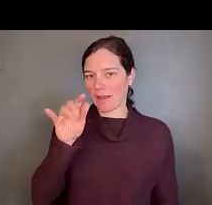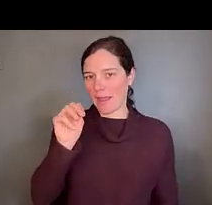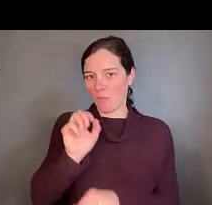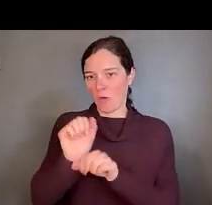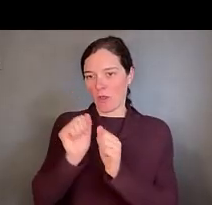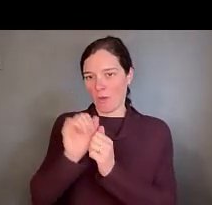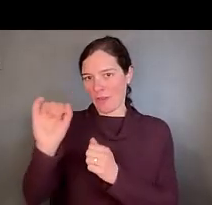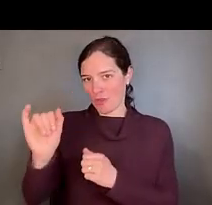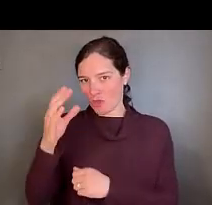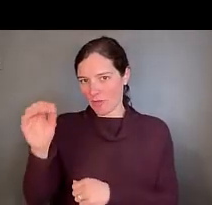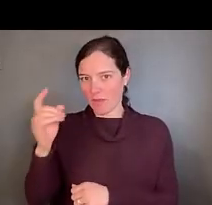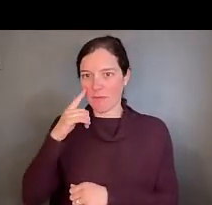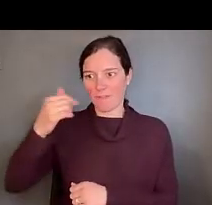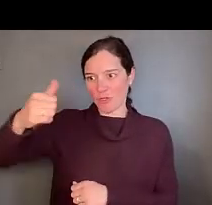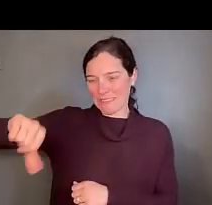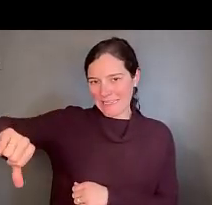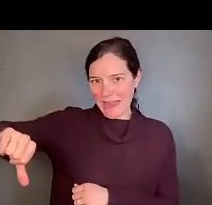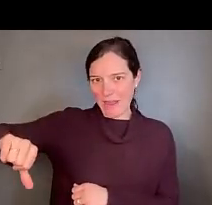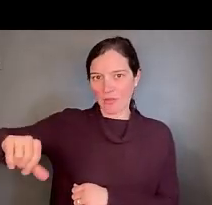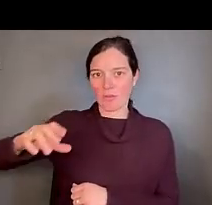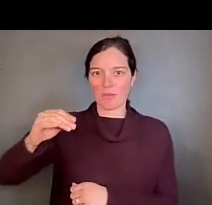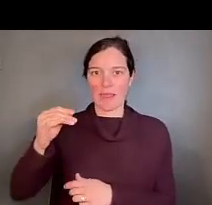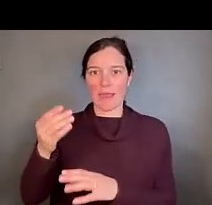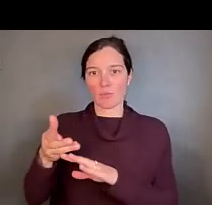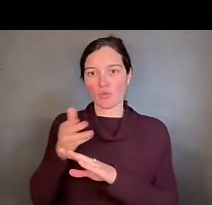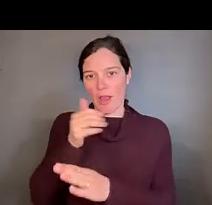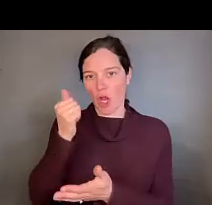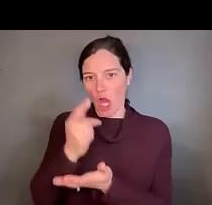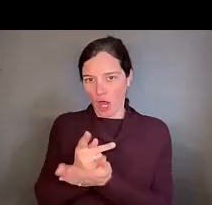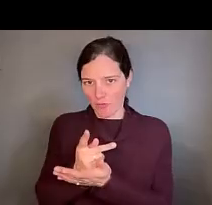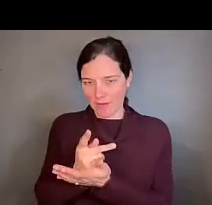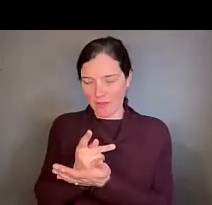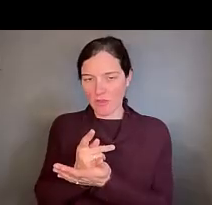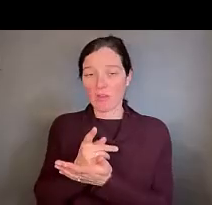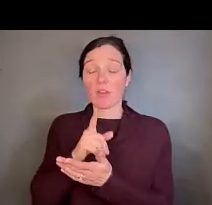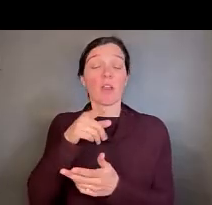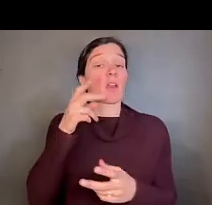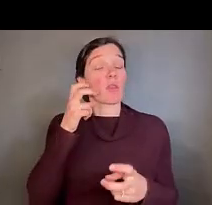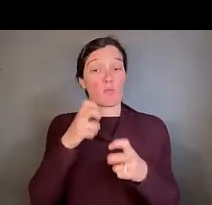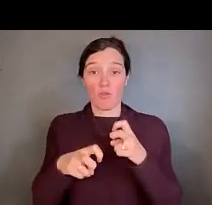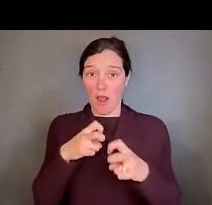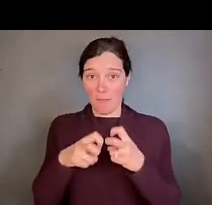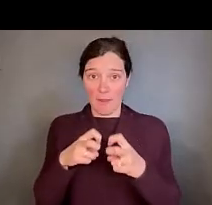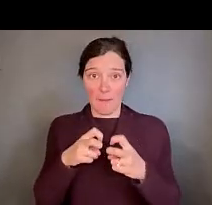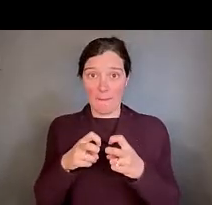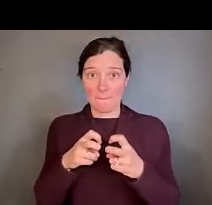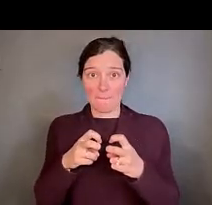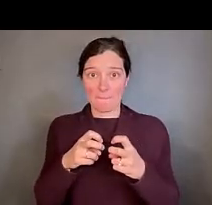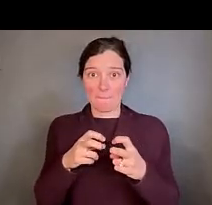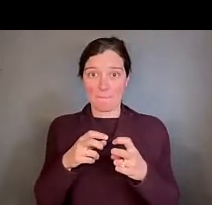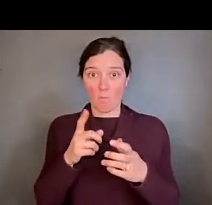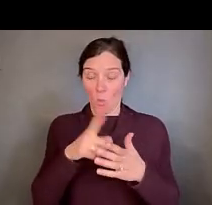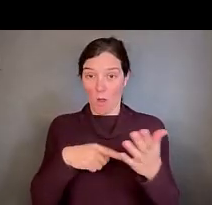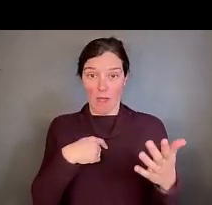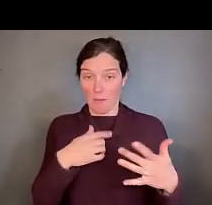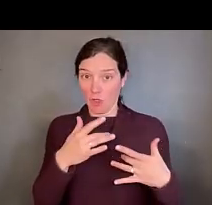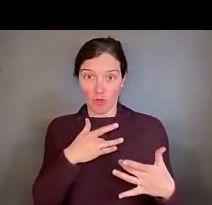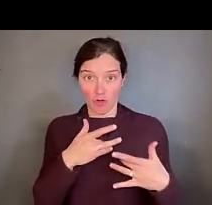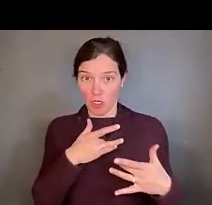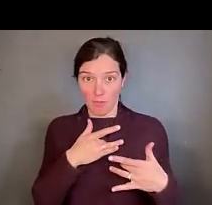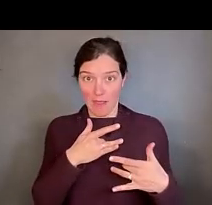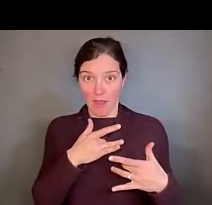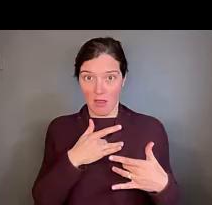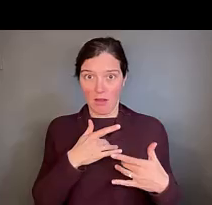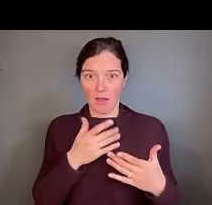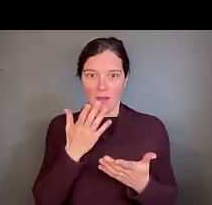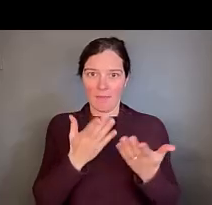insurance companies on denials and getting prior authorizations. The problem that I am concerned about with that, and